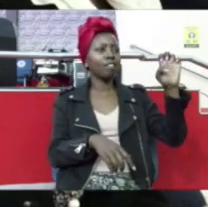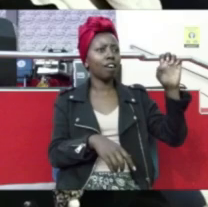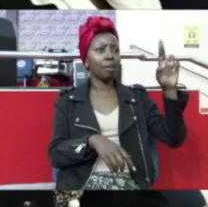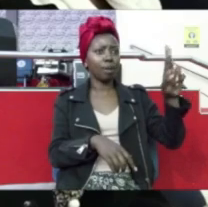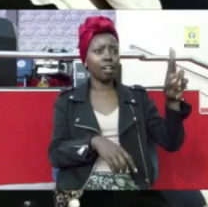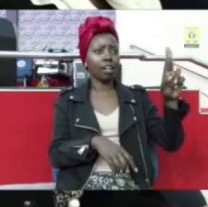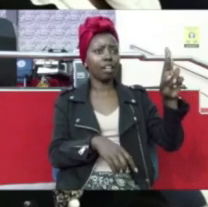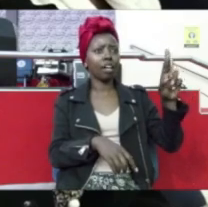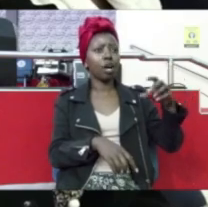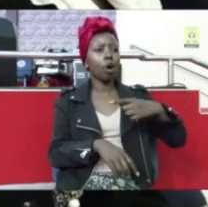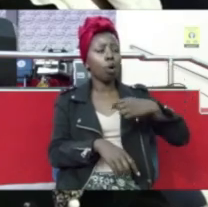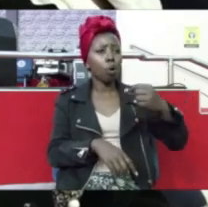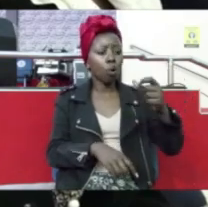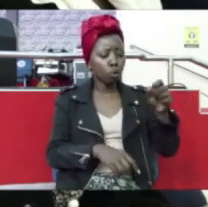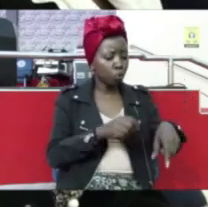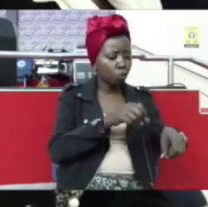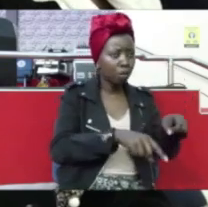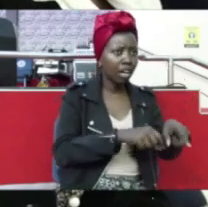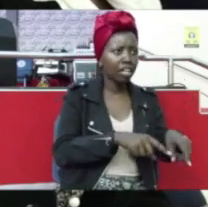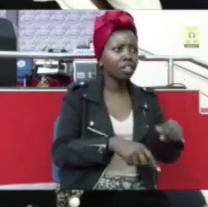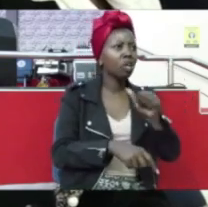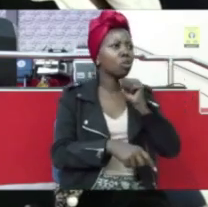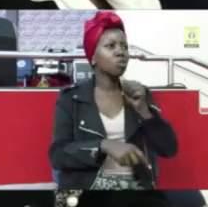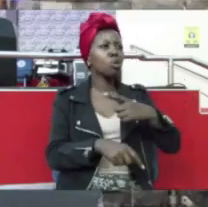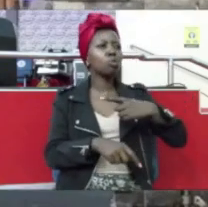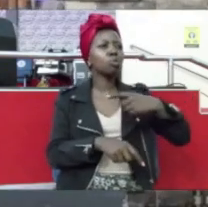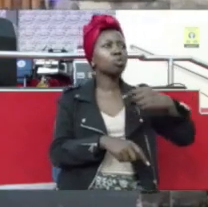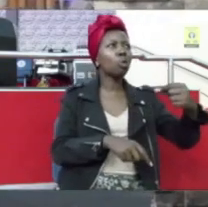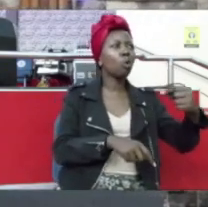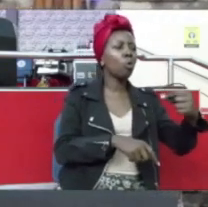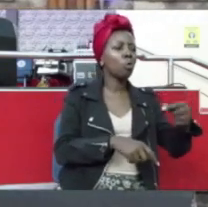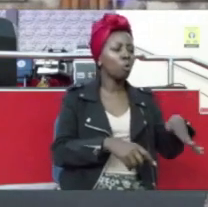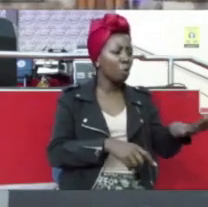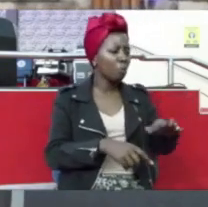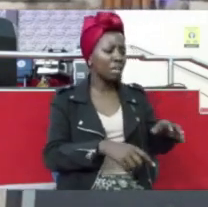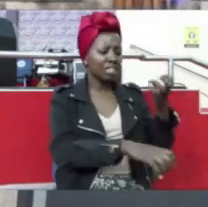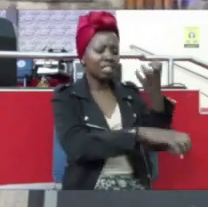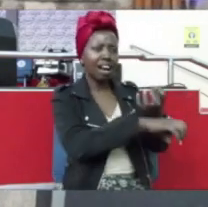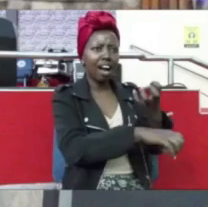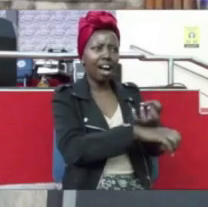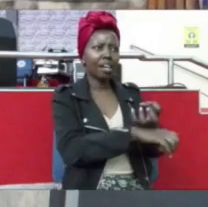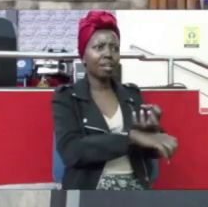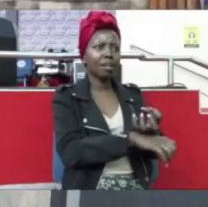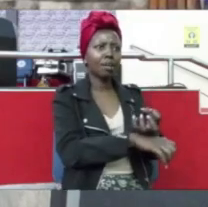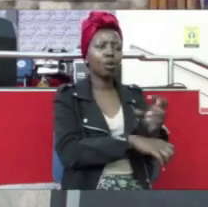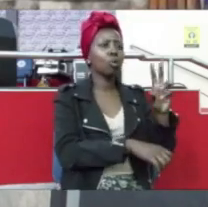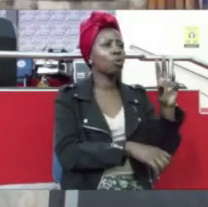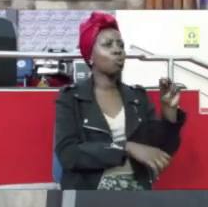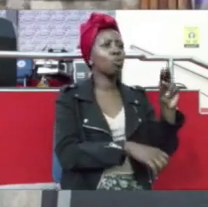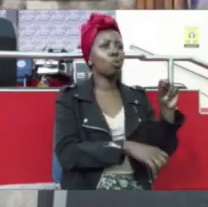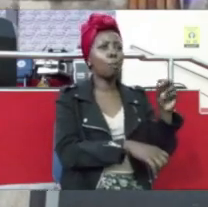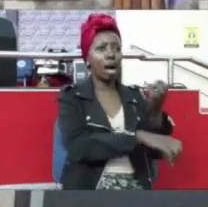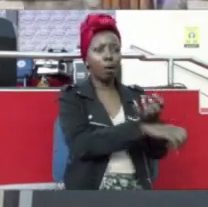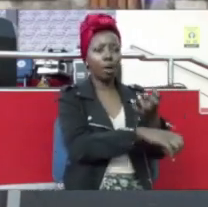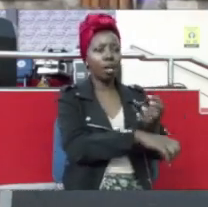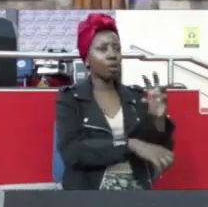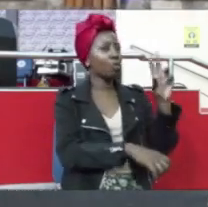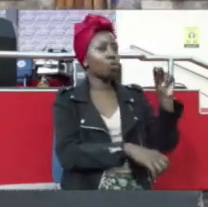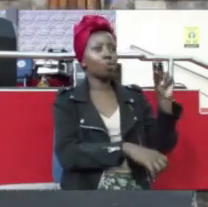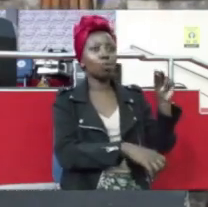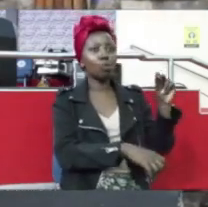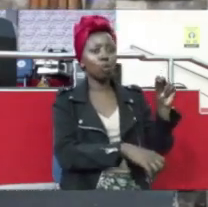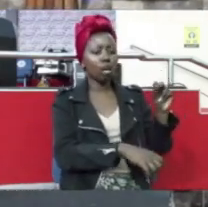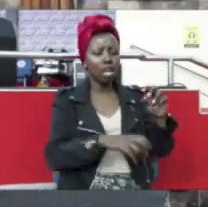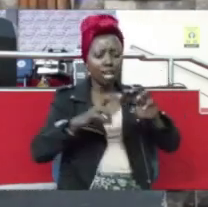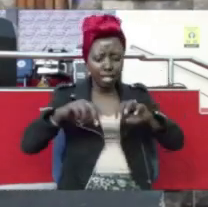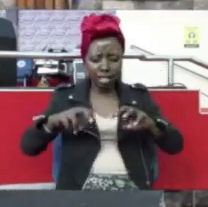kupanda, they do not go to a rocky place to put their seed there. Haendangi kuweka mbegu yake kwenye kuna mawe. They look for